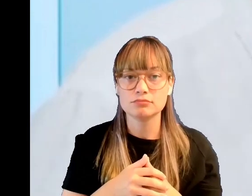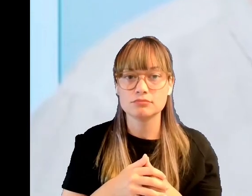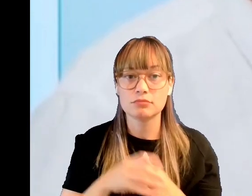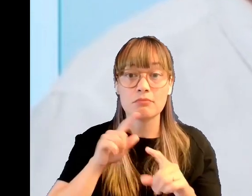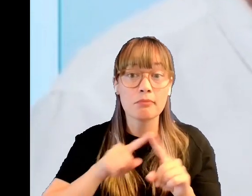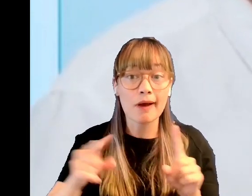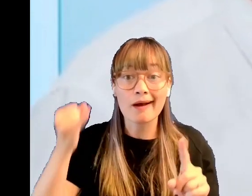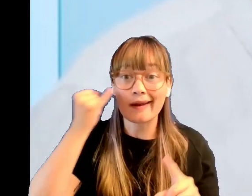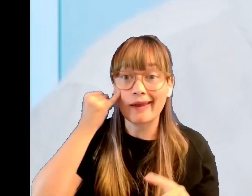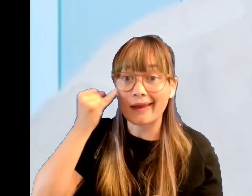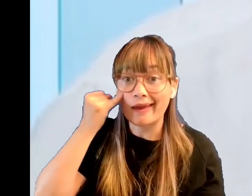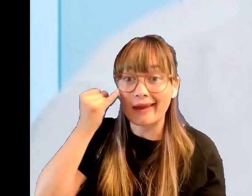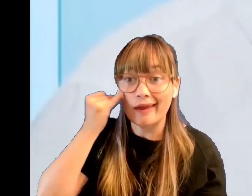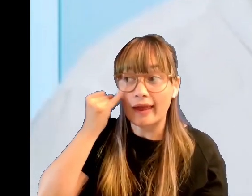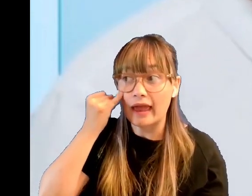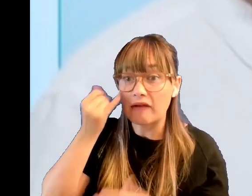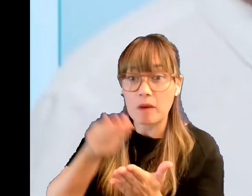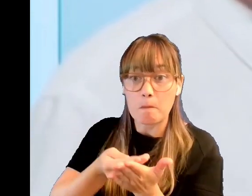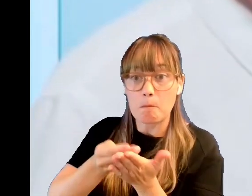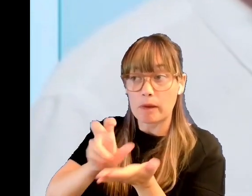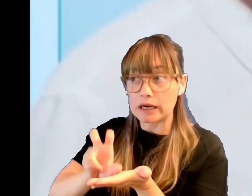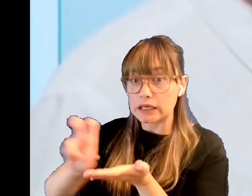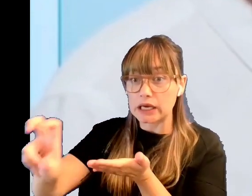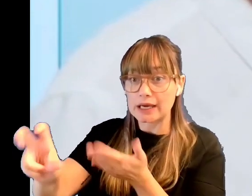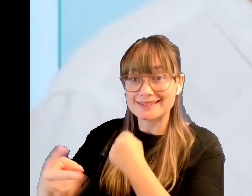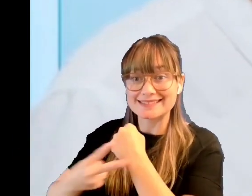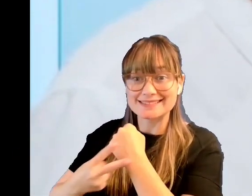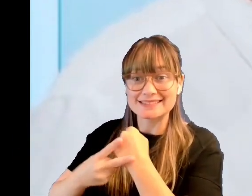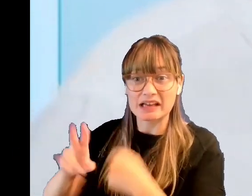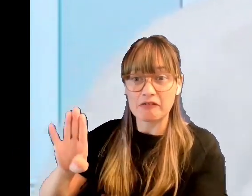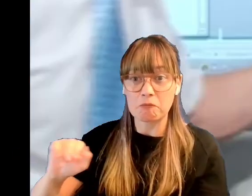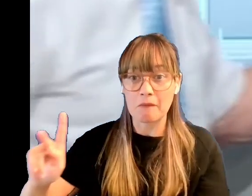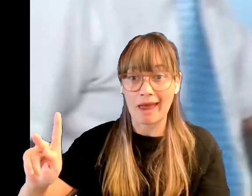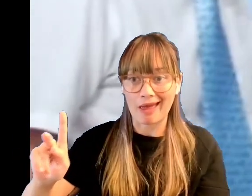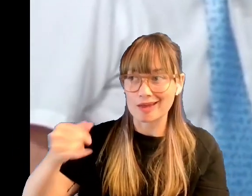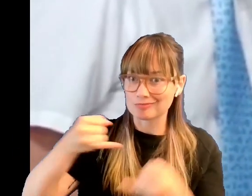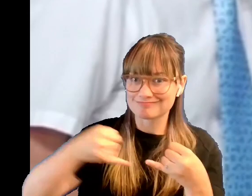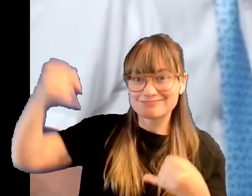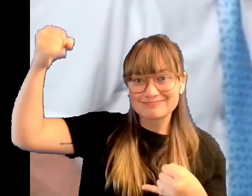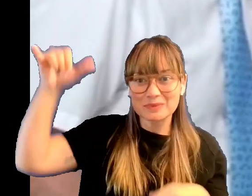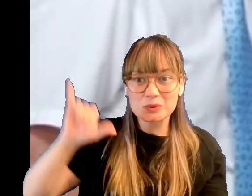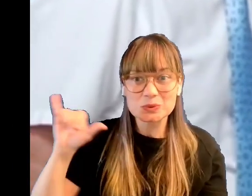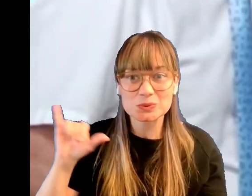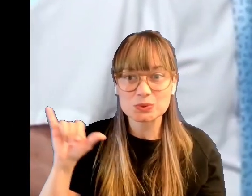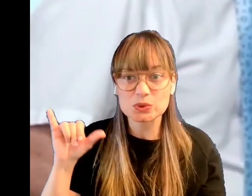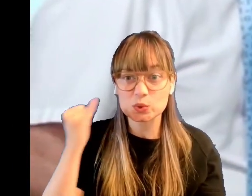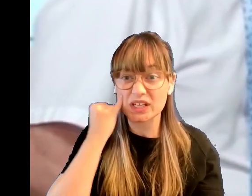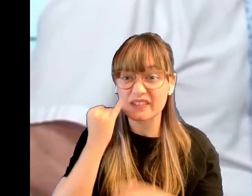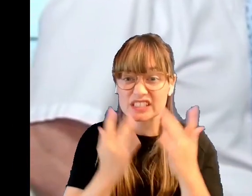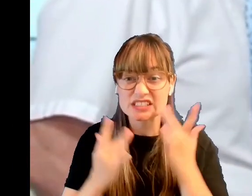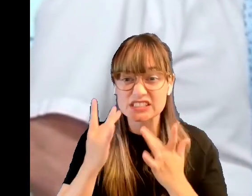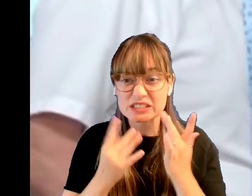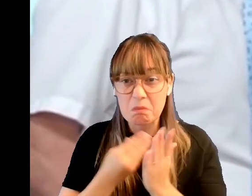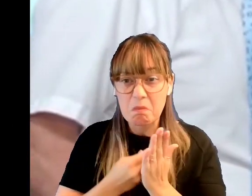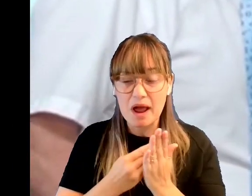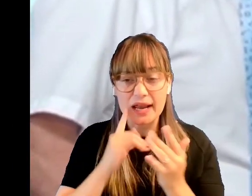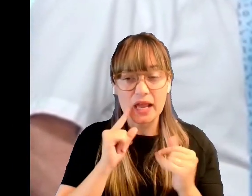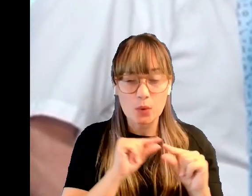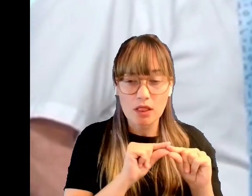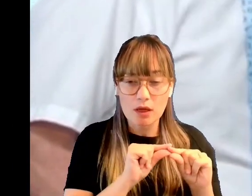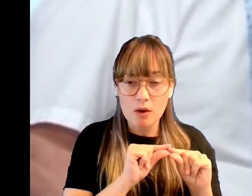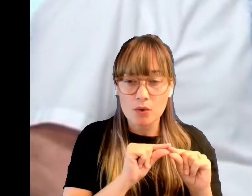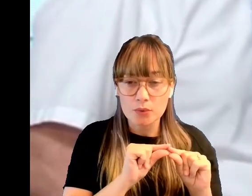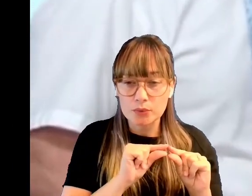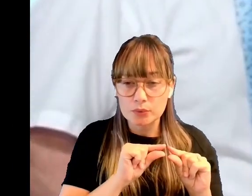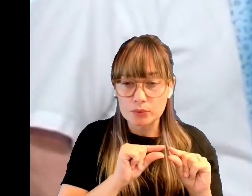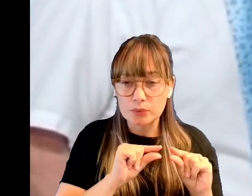But if you put money in the bank, it also grows exponentially. If you don't have very much money, it seems to grow very slowly.